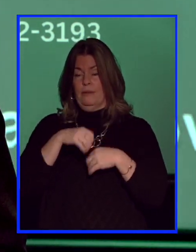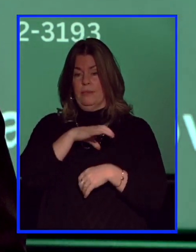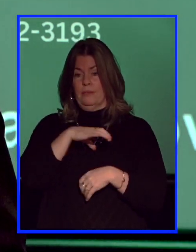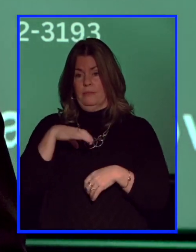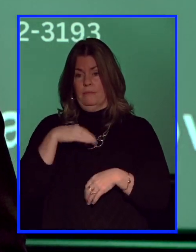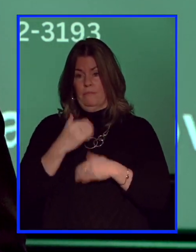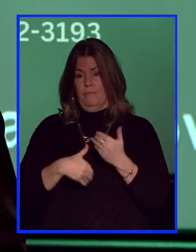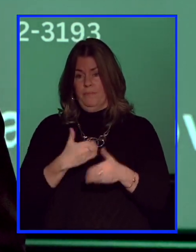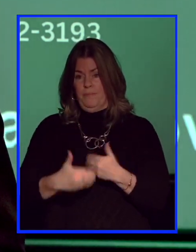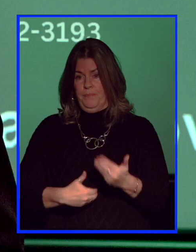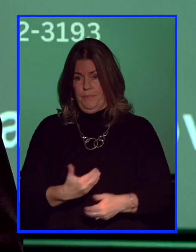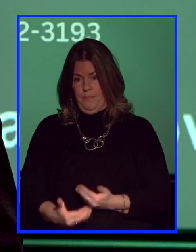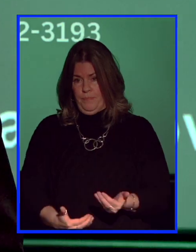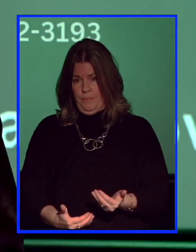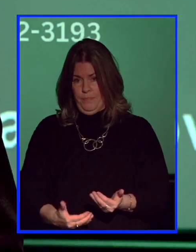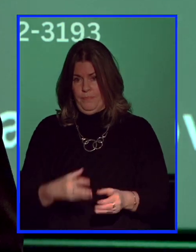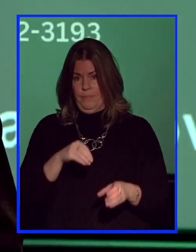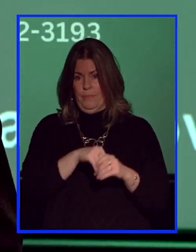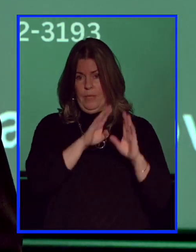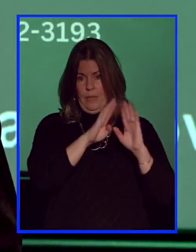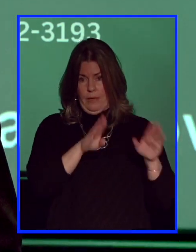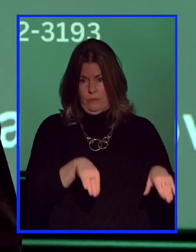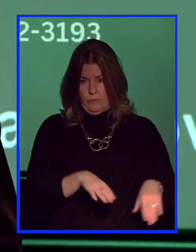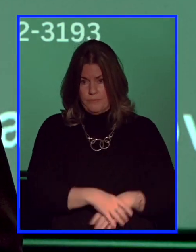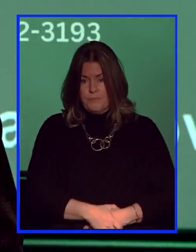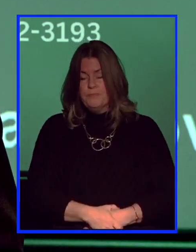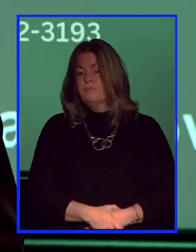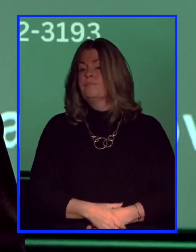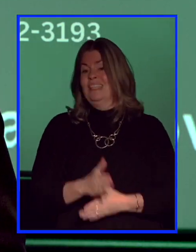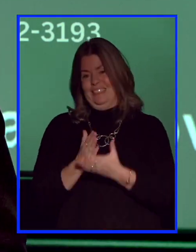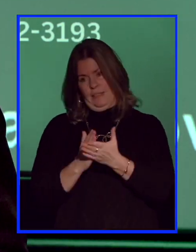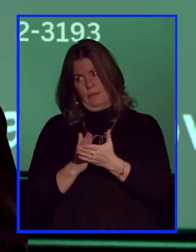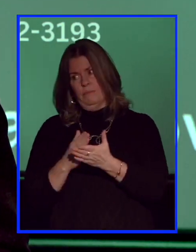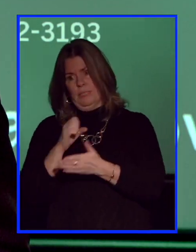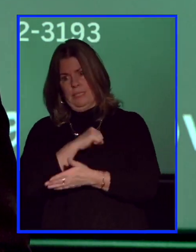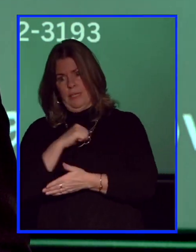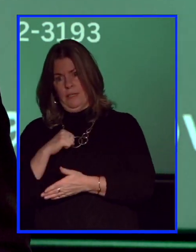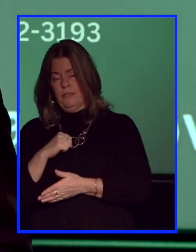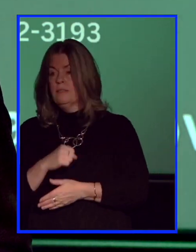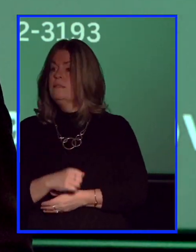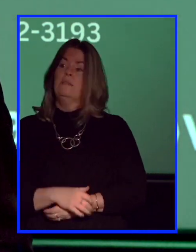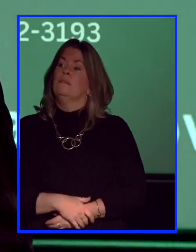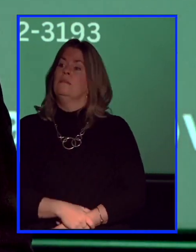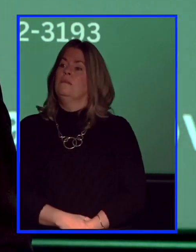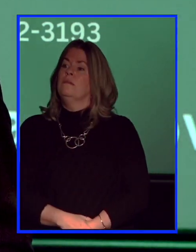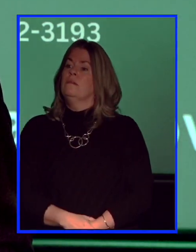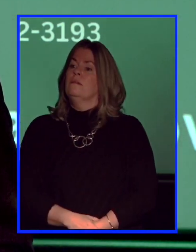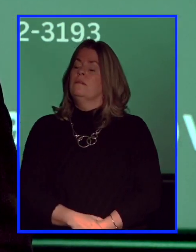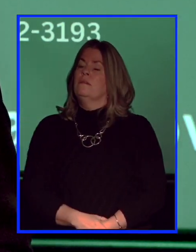process in the House, and to some extent in the Senate. You know,